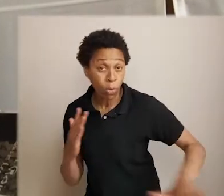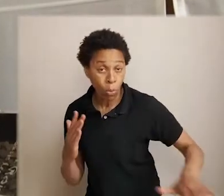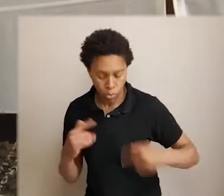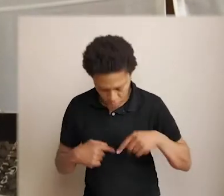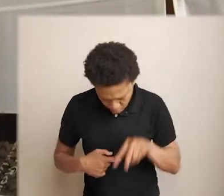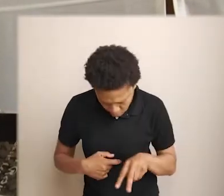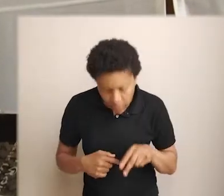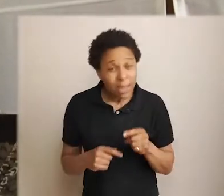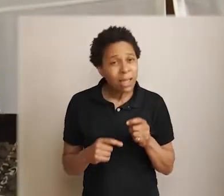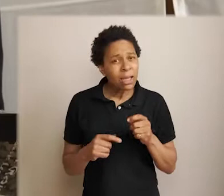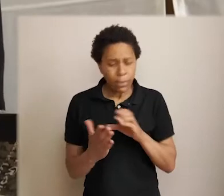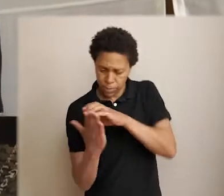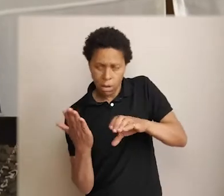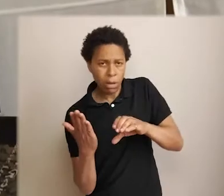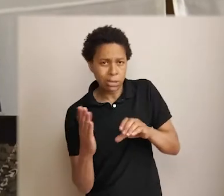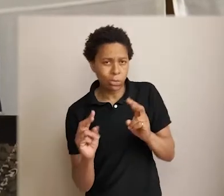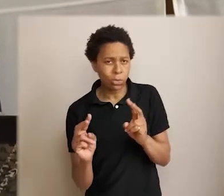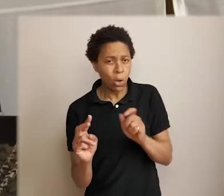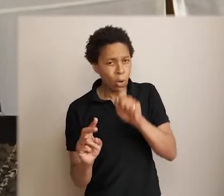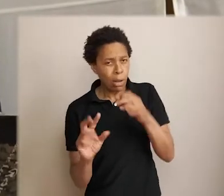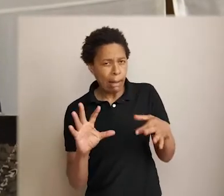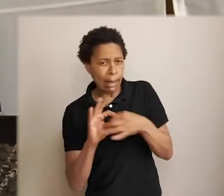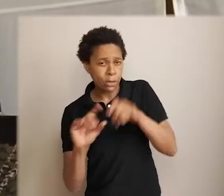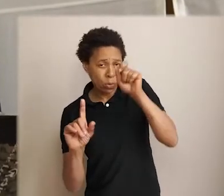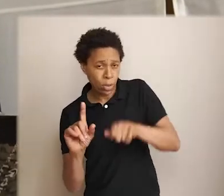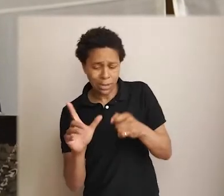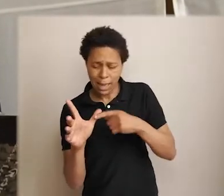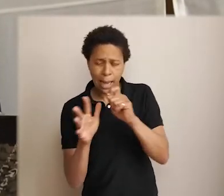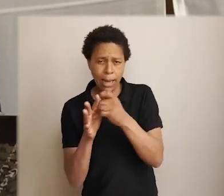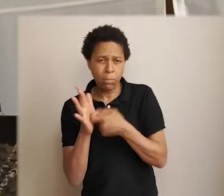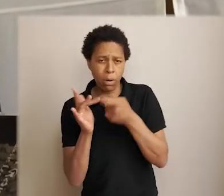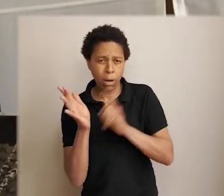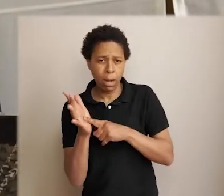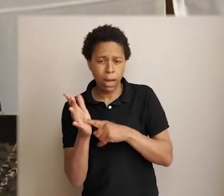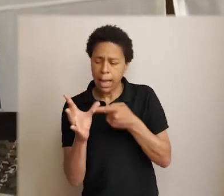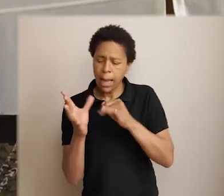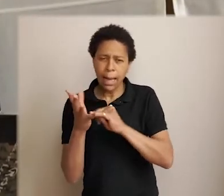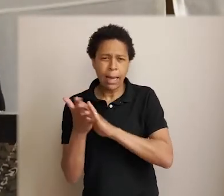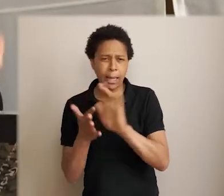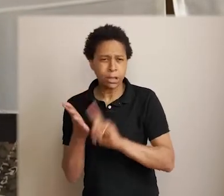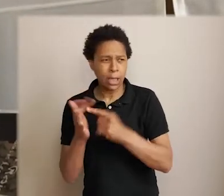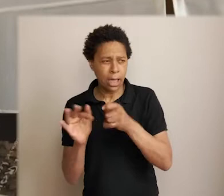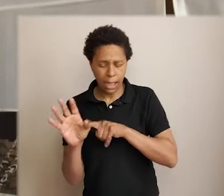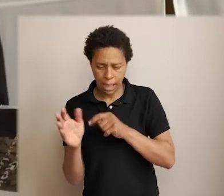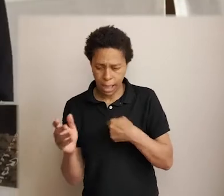about April Ashley. And I thought, took it to one side and I thought, Jesus wept,